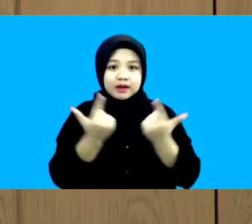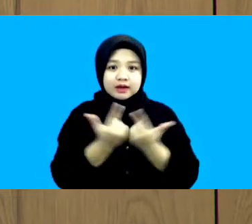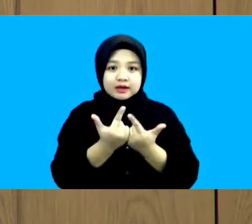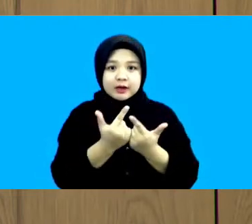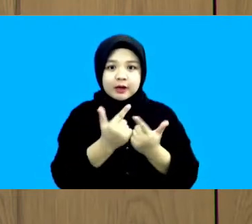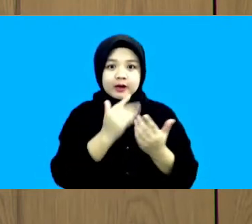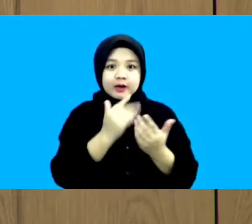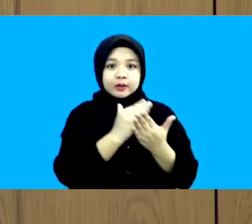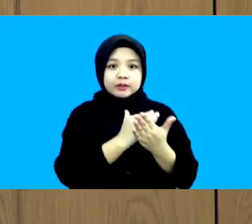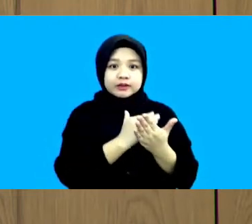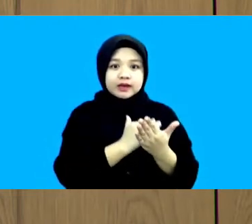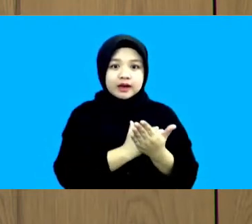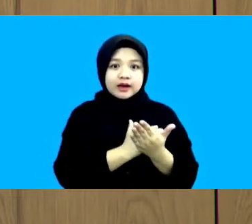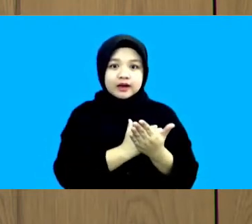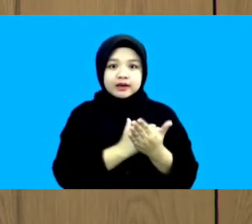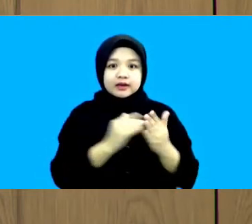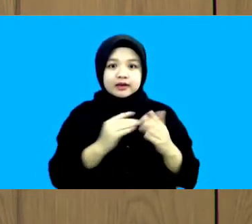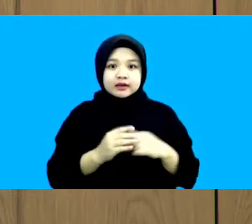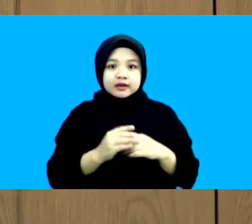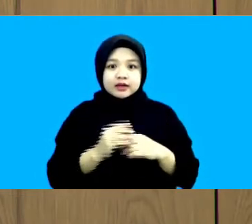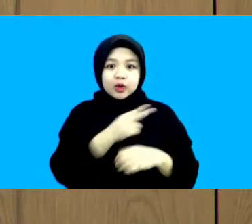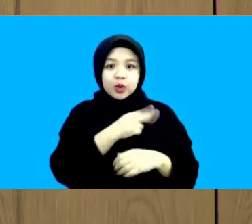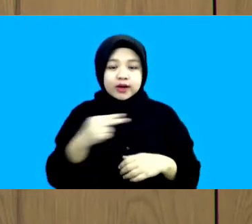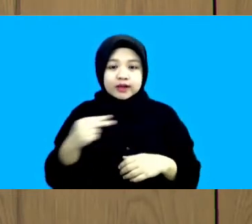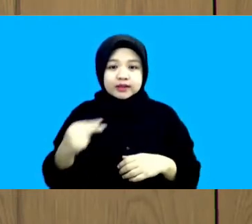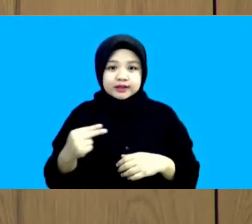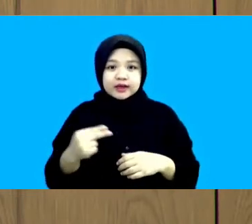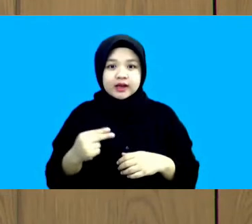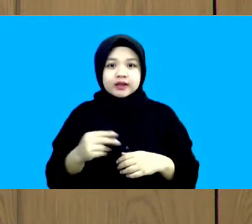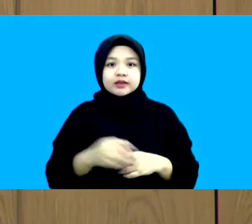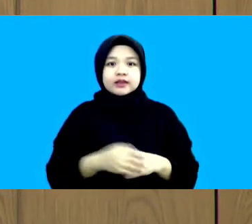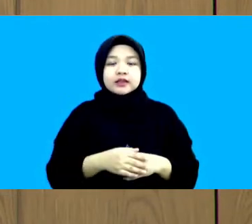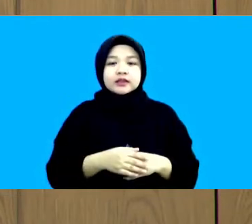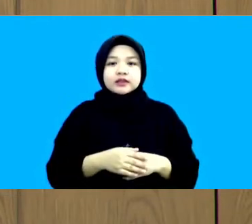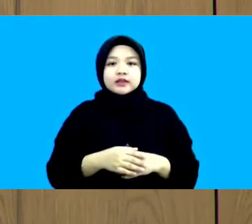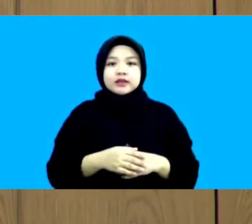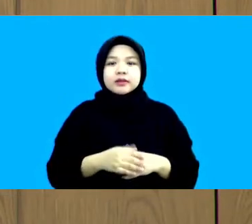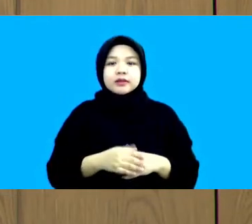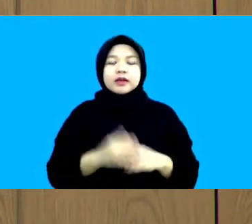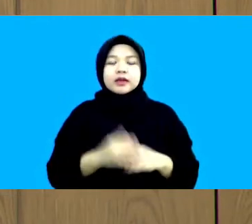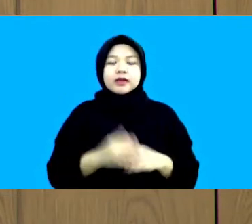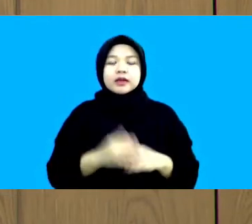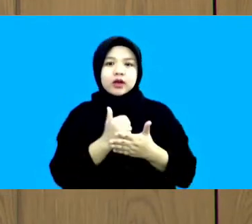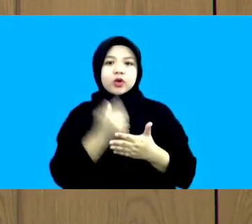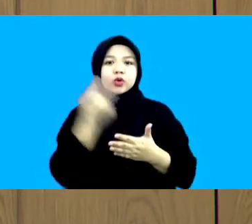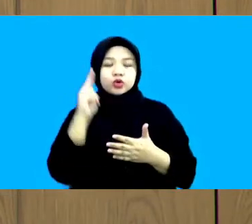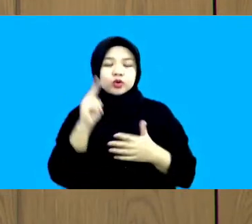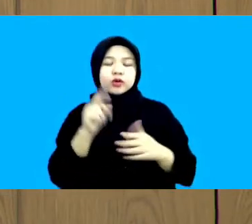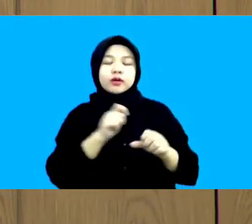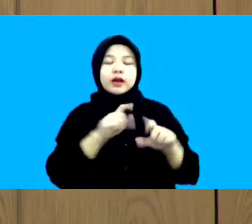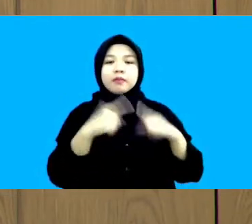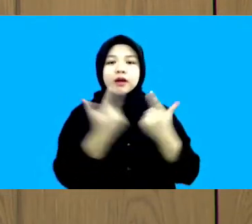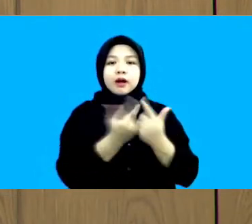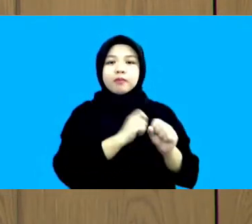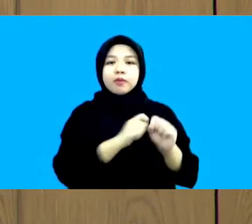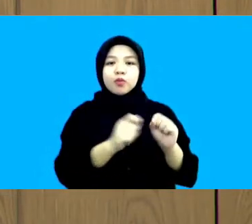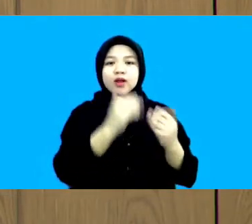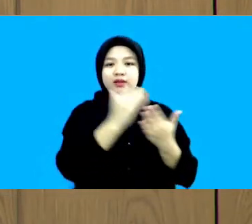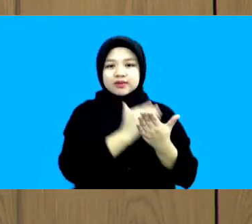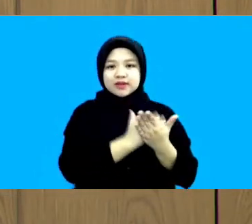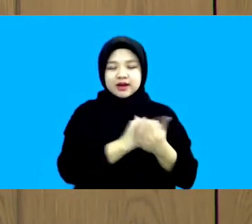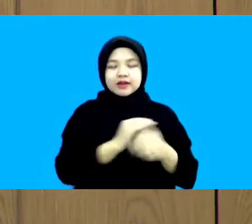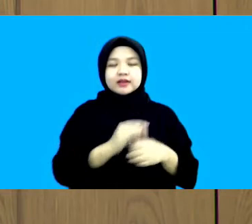Indonesia. I'm policy maker, basically. So, but before taking this position